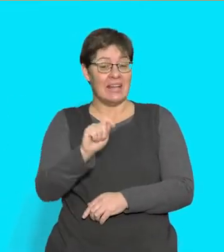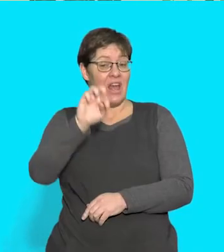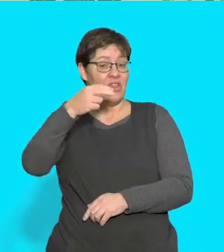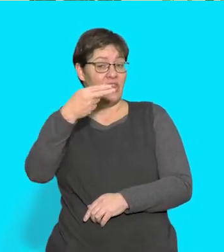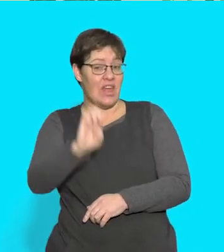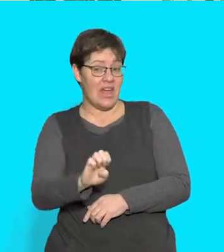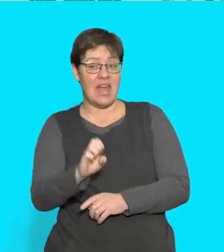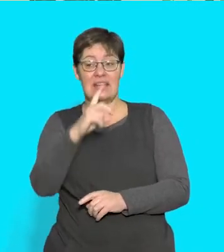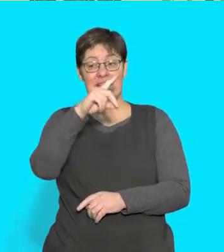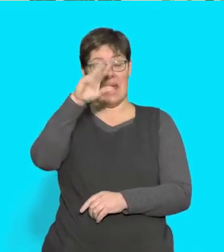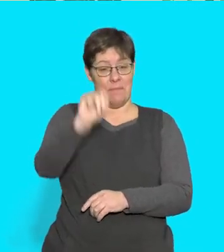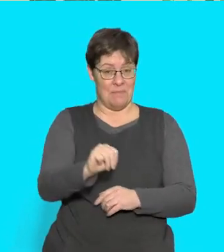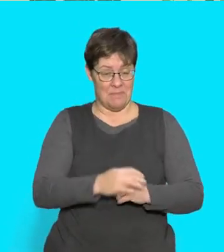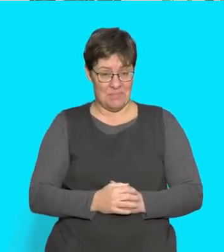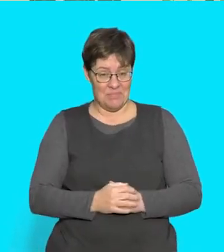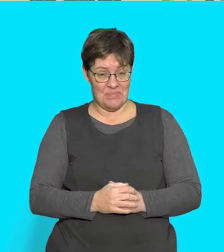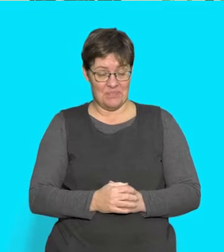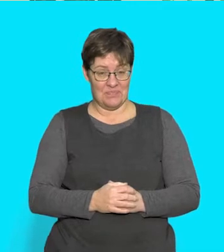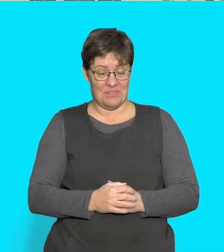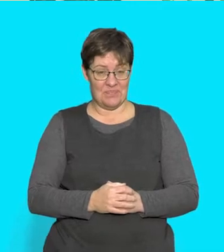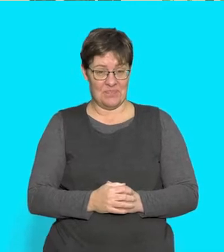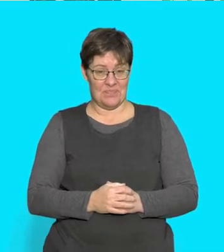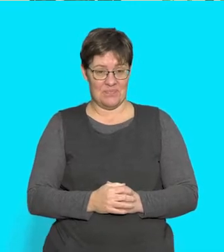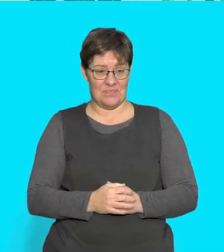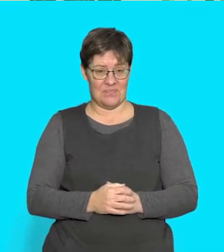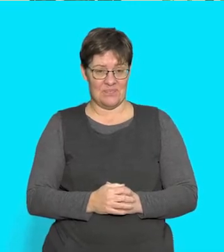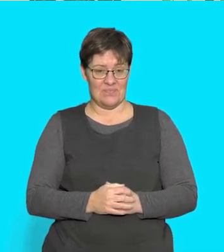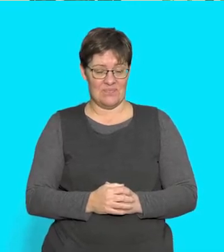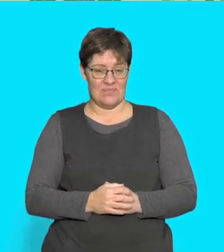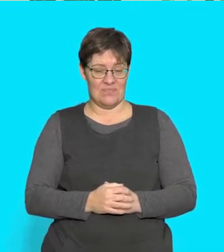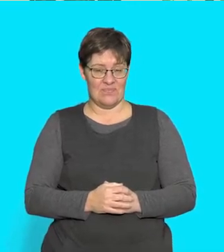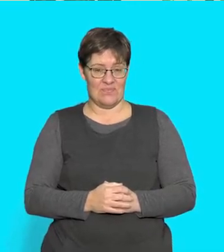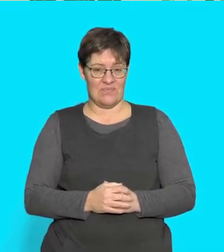try. We go fishing at the dam.